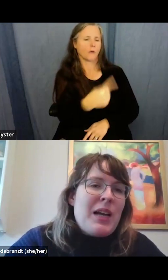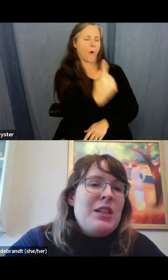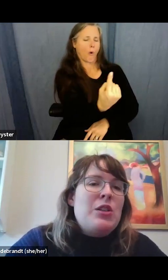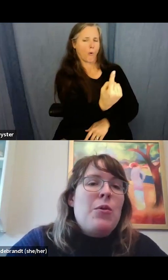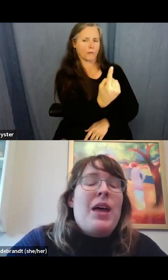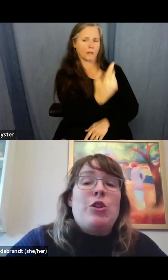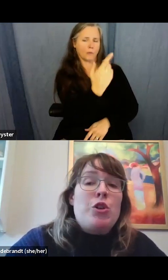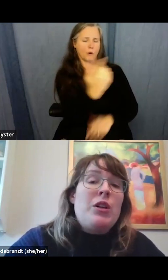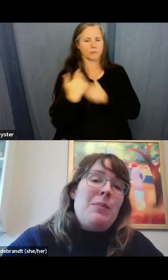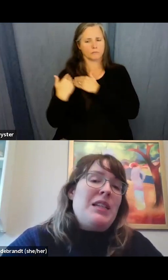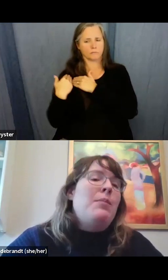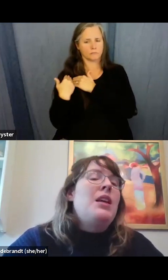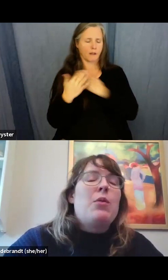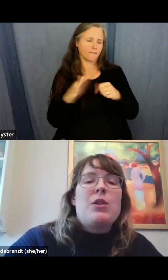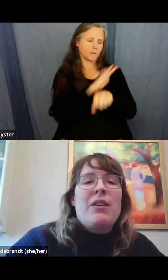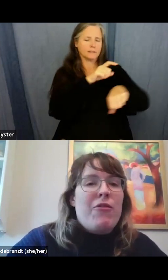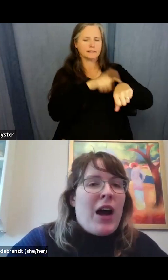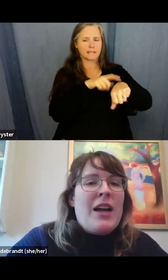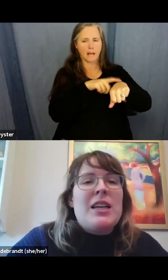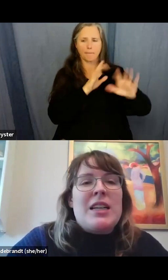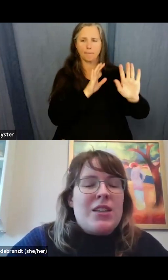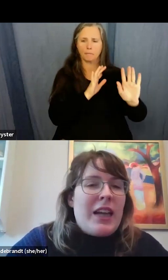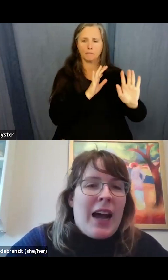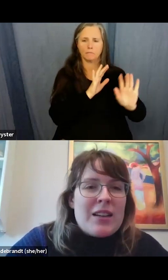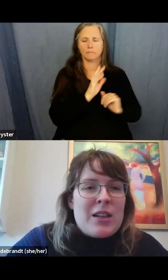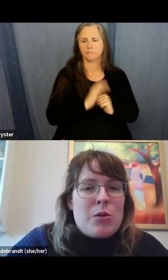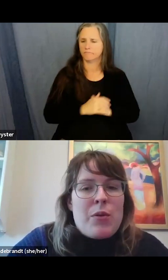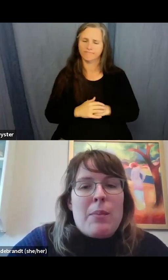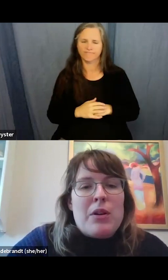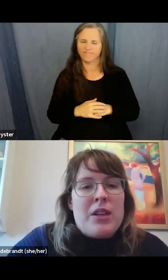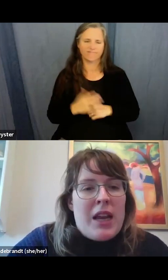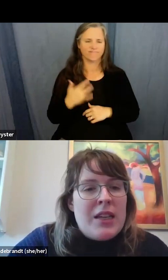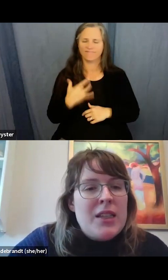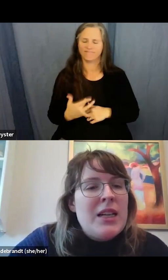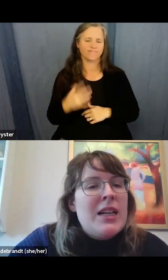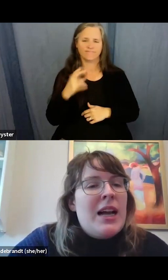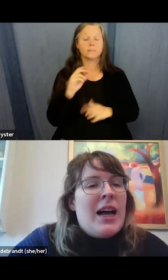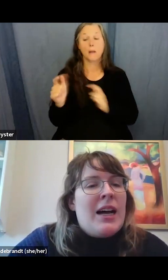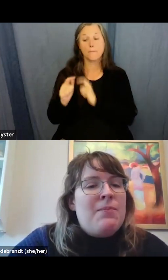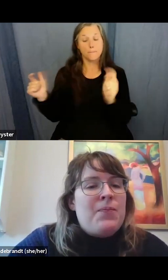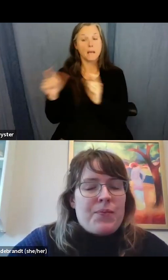district website. So that should be something where you can find and easily access who that person is.